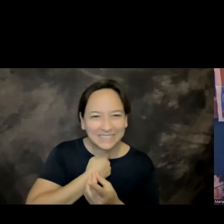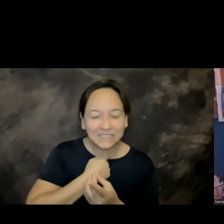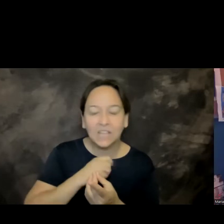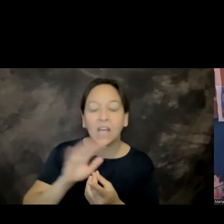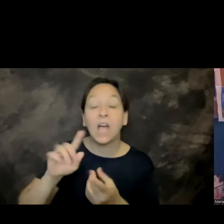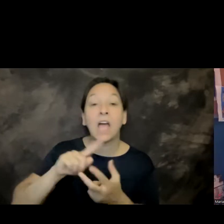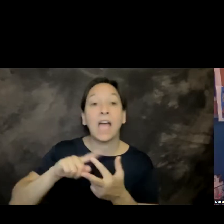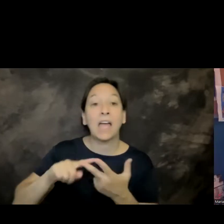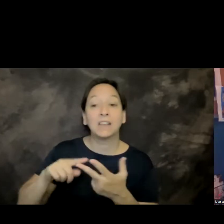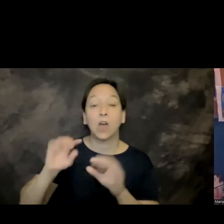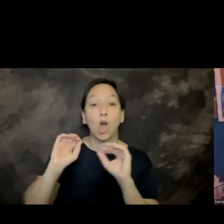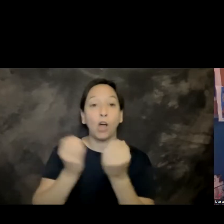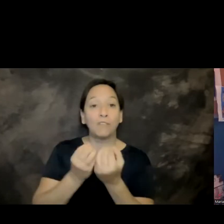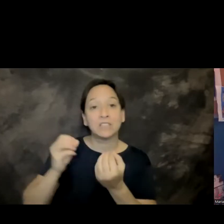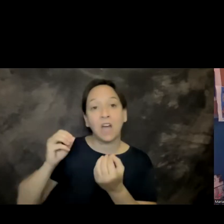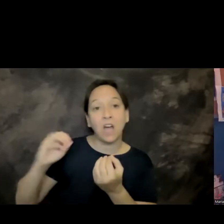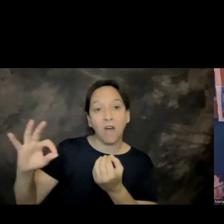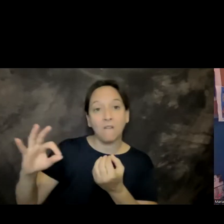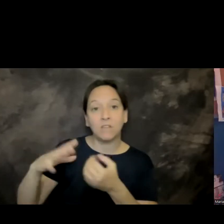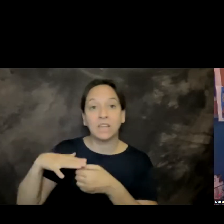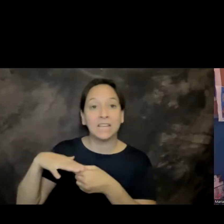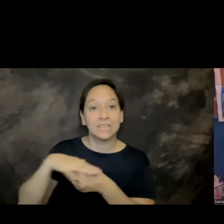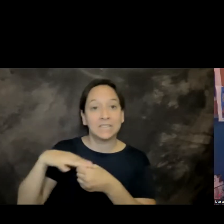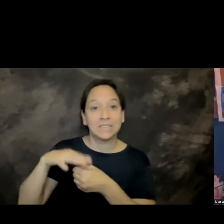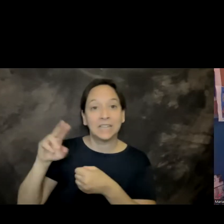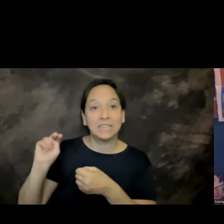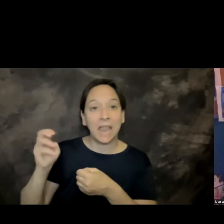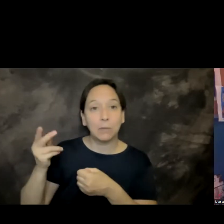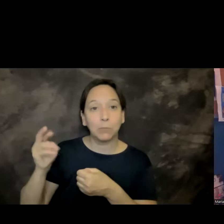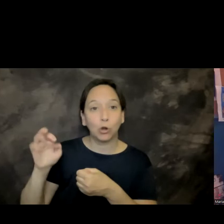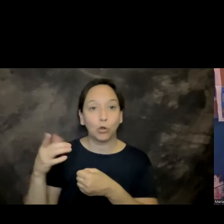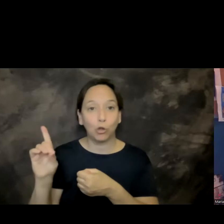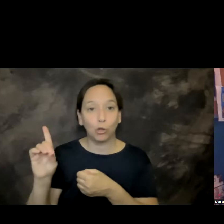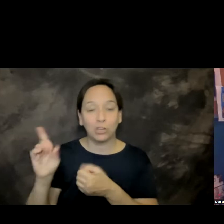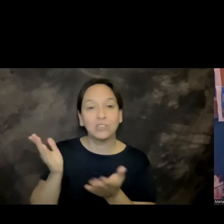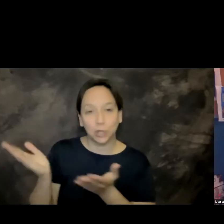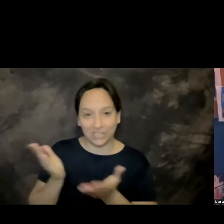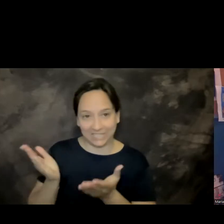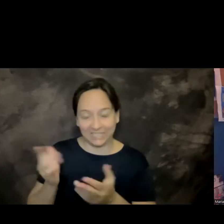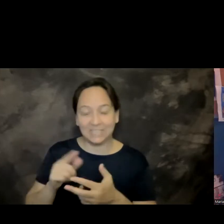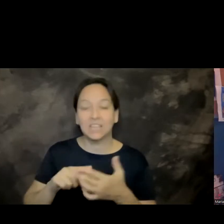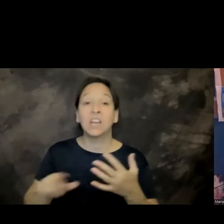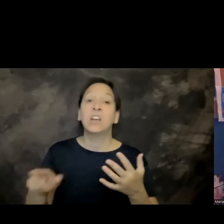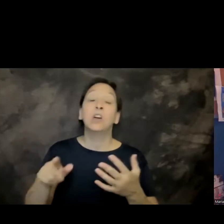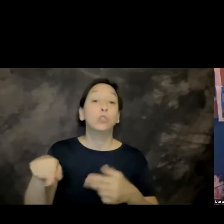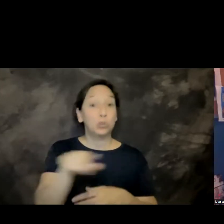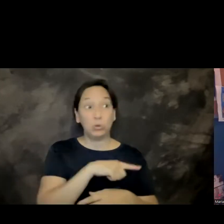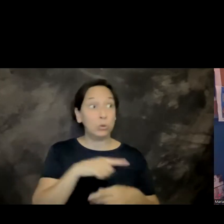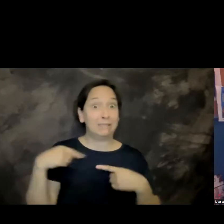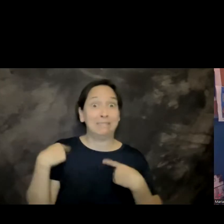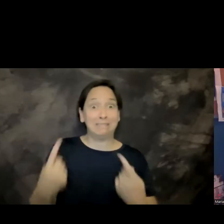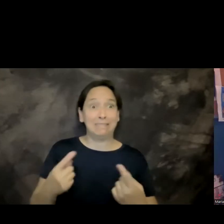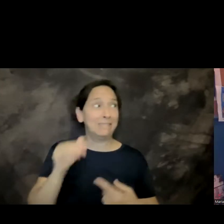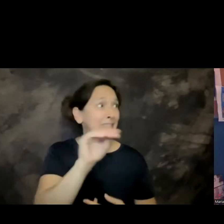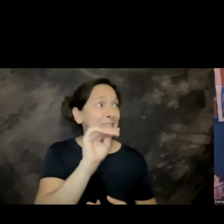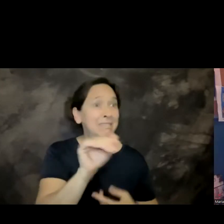as the Office of Neighborhood Services. We understand that you've been needing and asking for help, and so we just wanted to do a